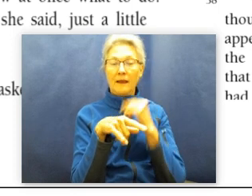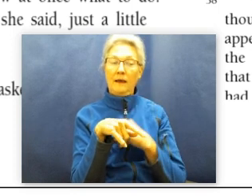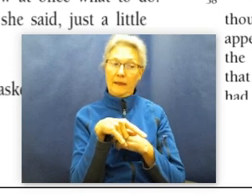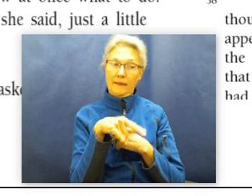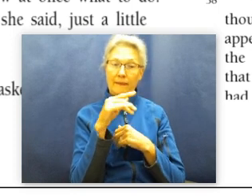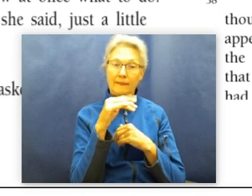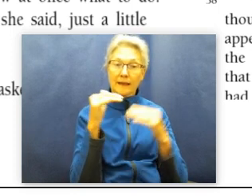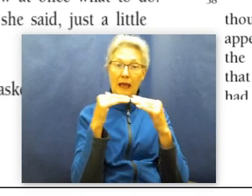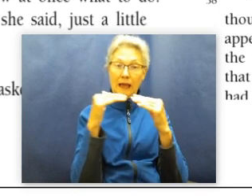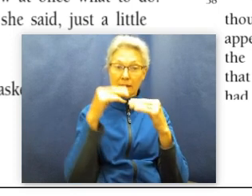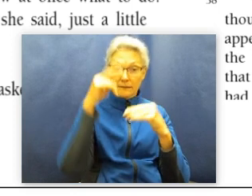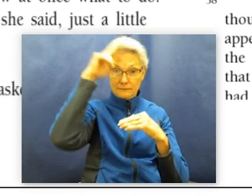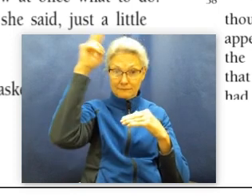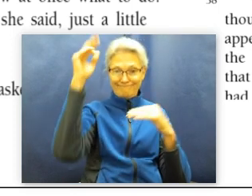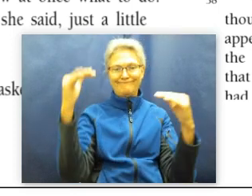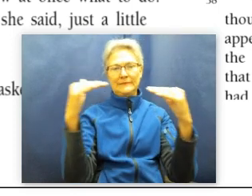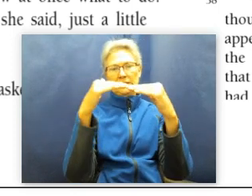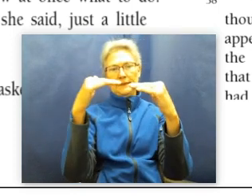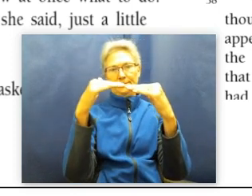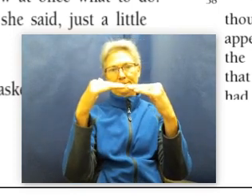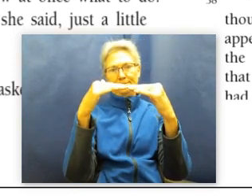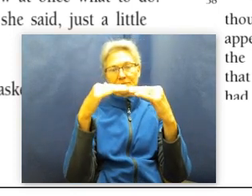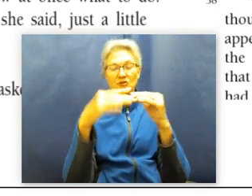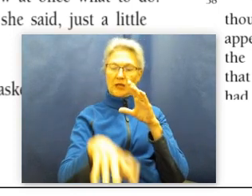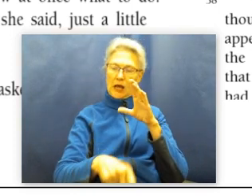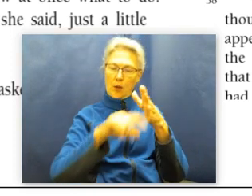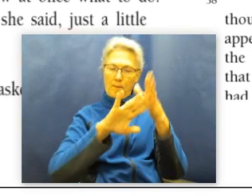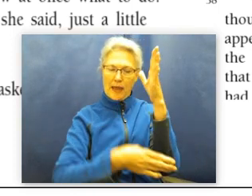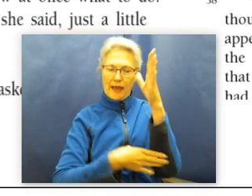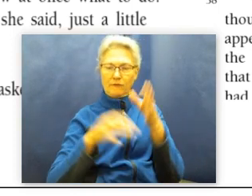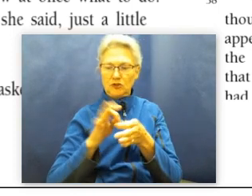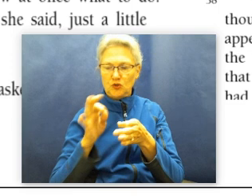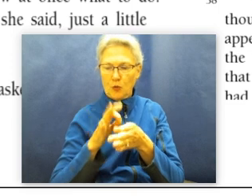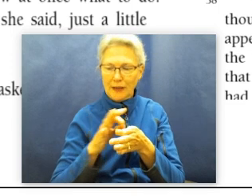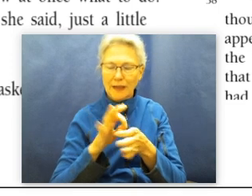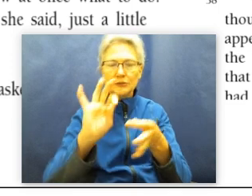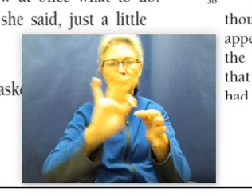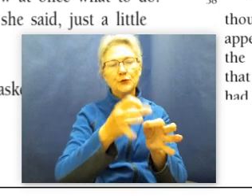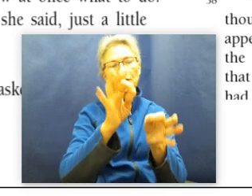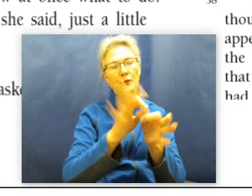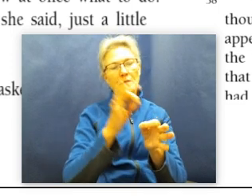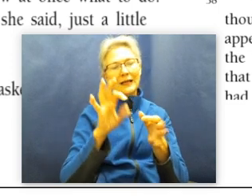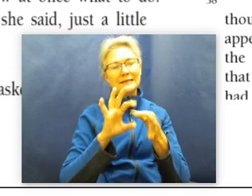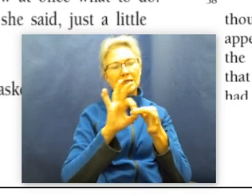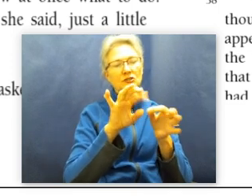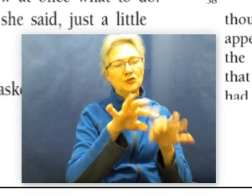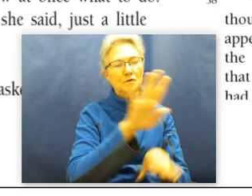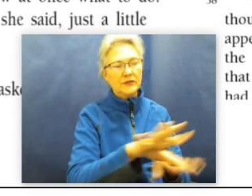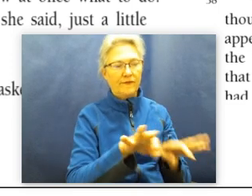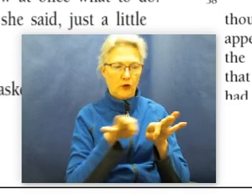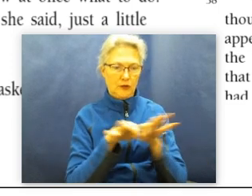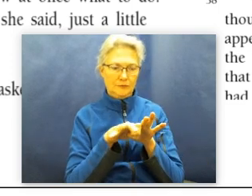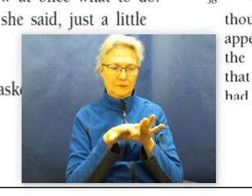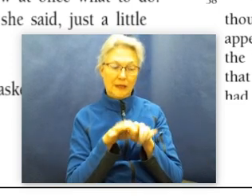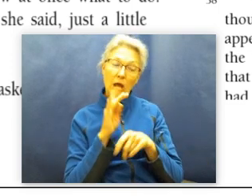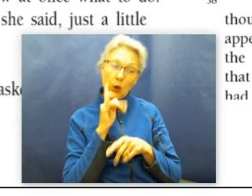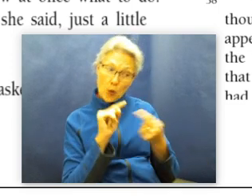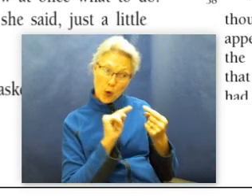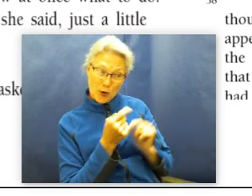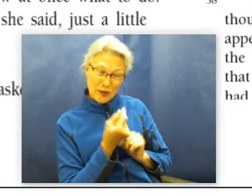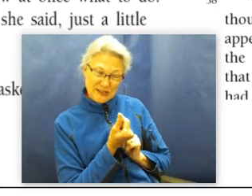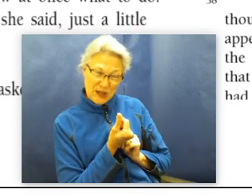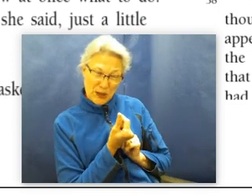as tall as herself. And she got out her sewing bag and sewed the shadow onto Peter's foot. I dare say it will hurt a